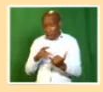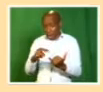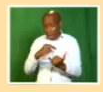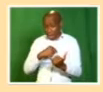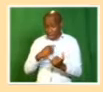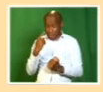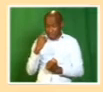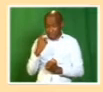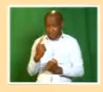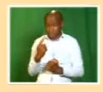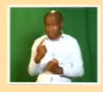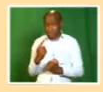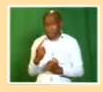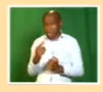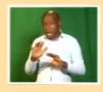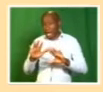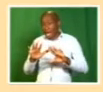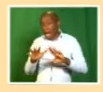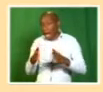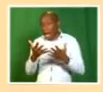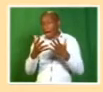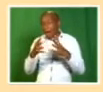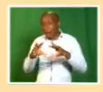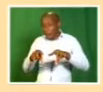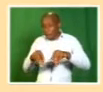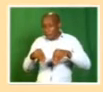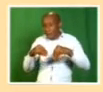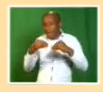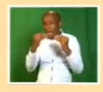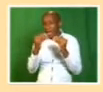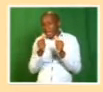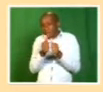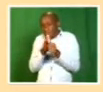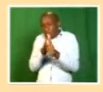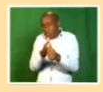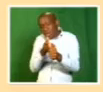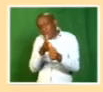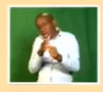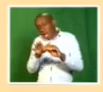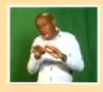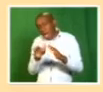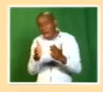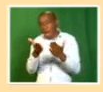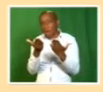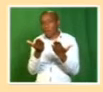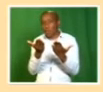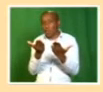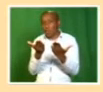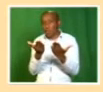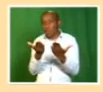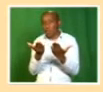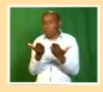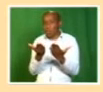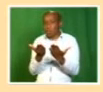see how we can find the equation of the curve now given the